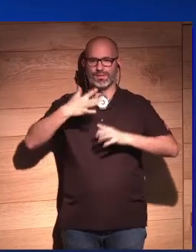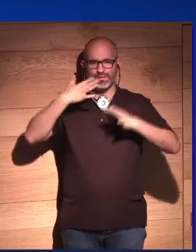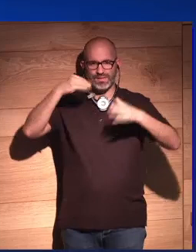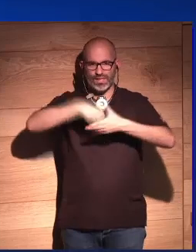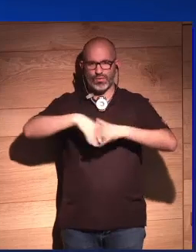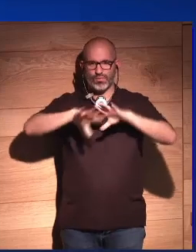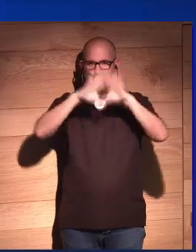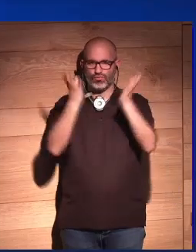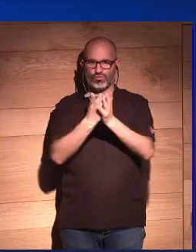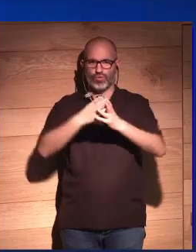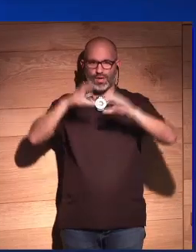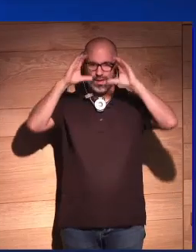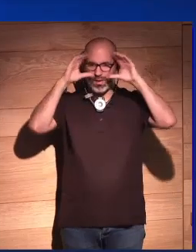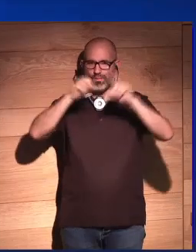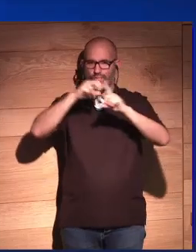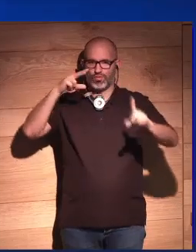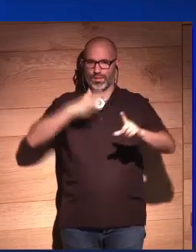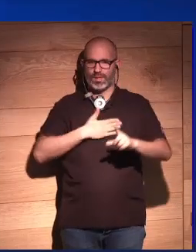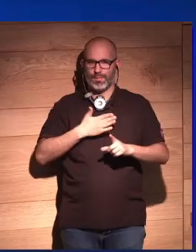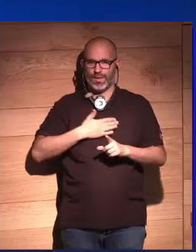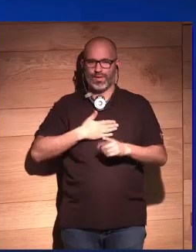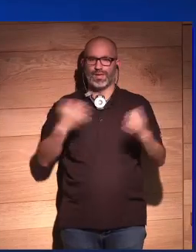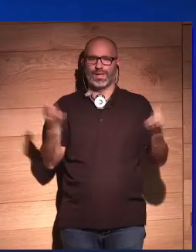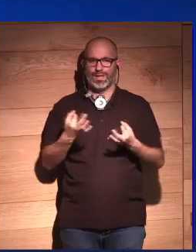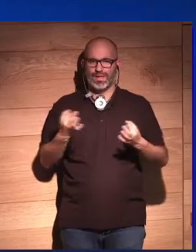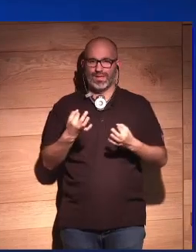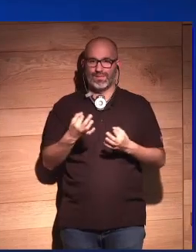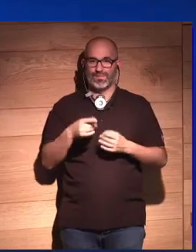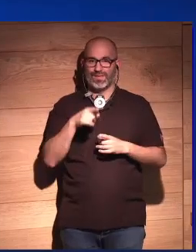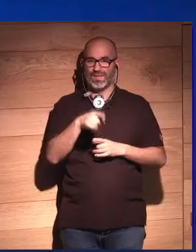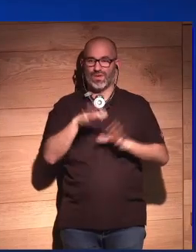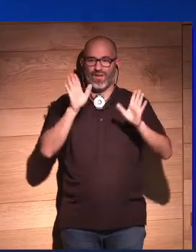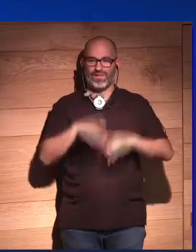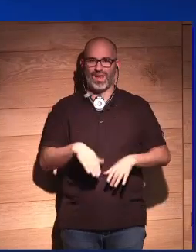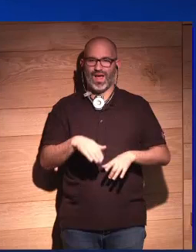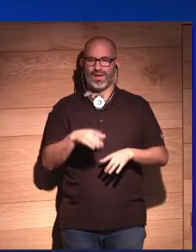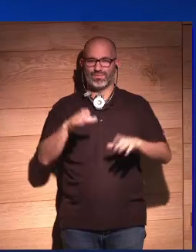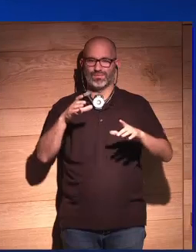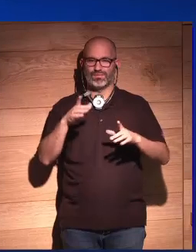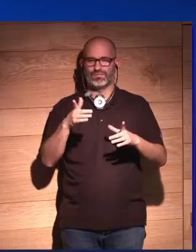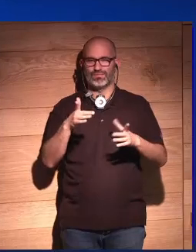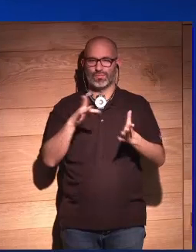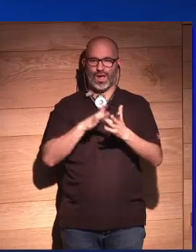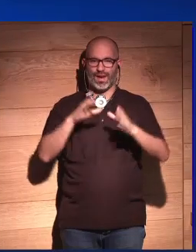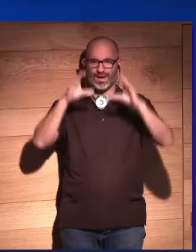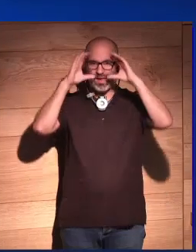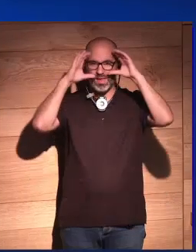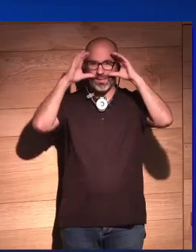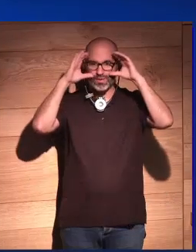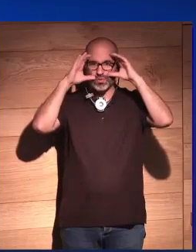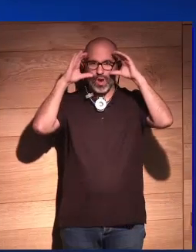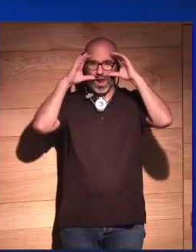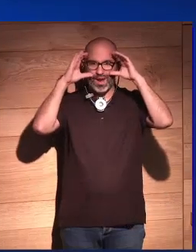that there is it's so seductive to bring movie making to